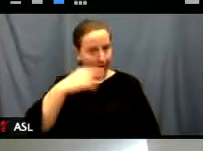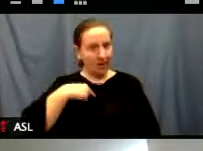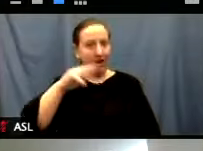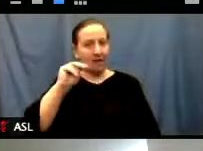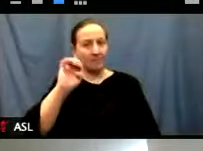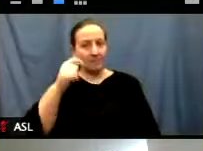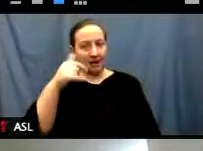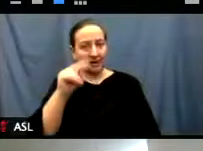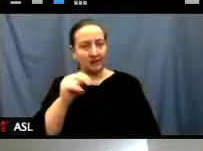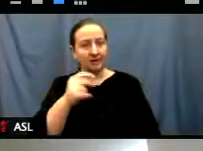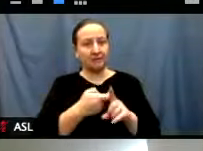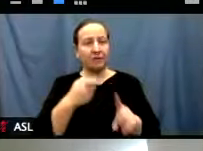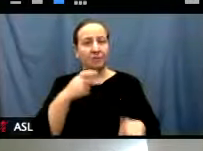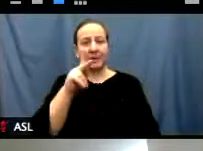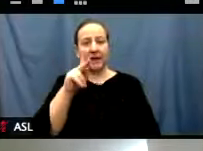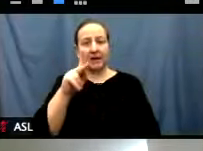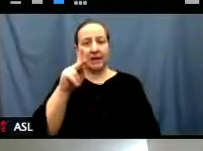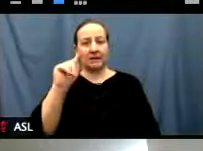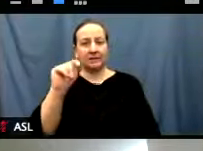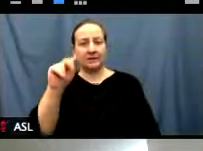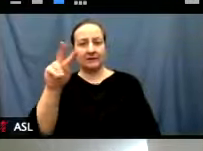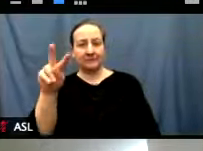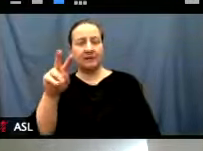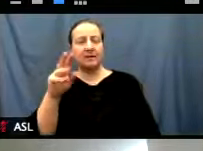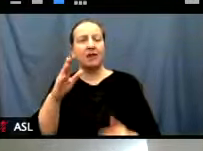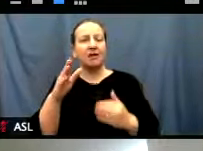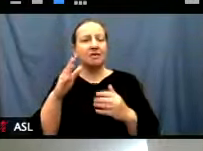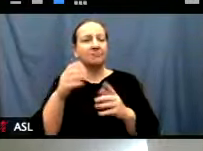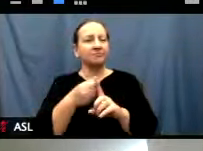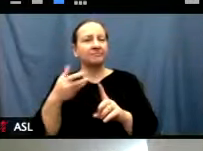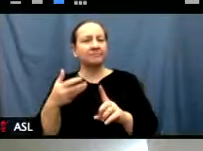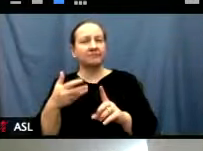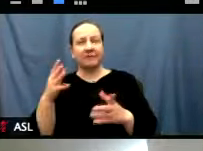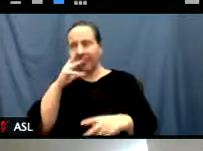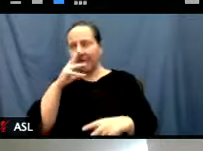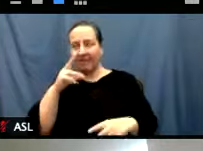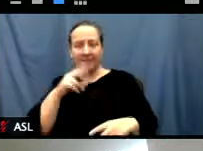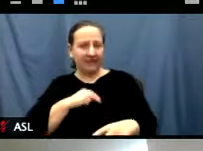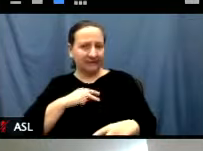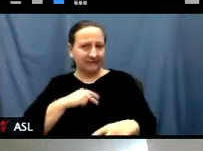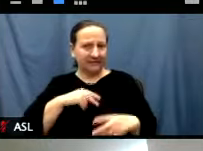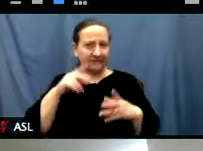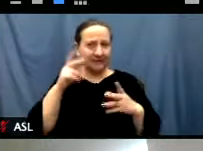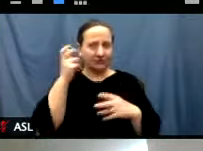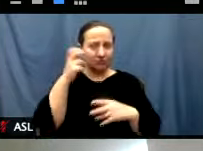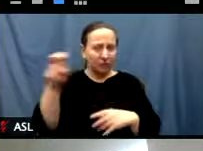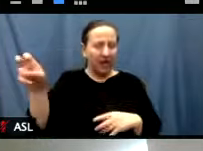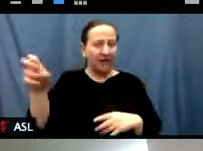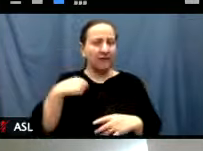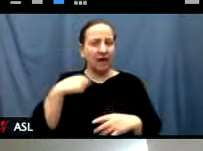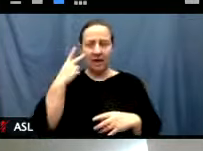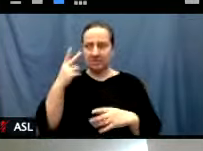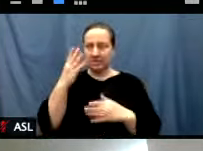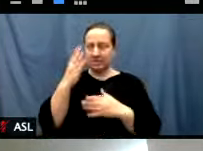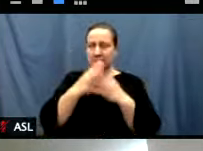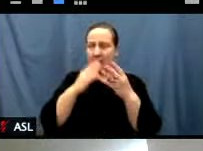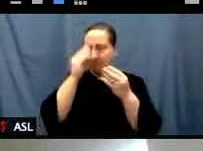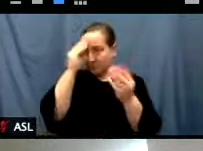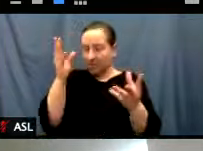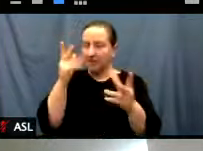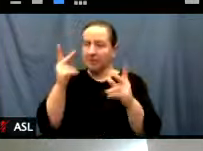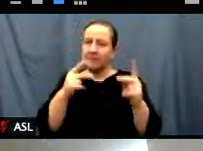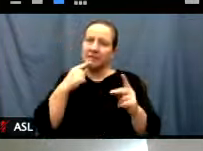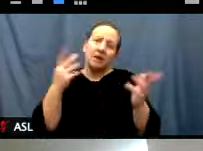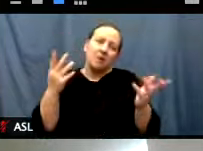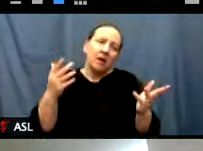Megan. I'm from KKTV. This is kind of piggybacking off of the Thanksgiving travel. I've been seeing some places where people are kind of saying,